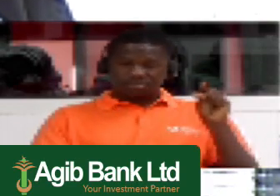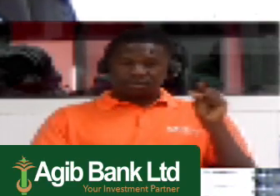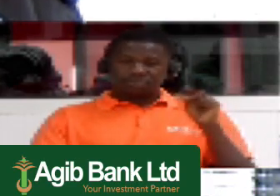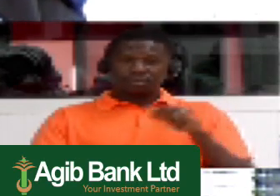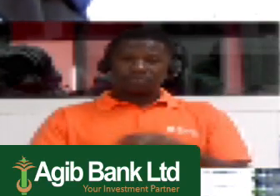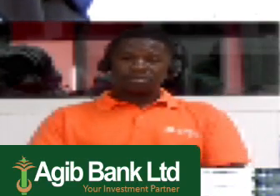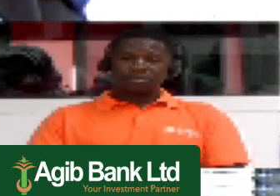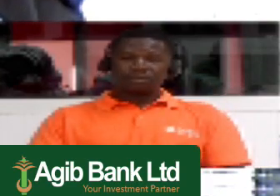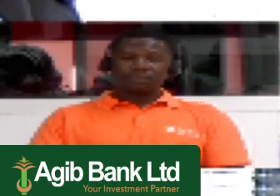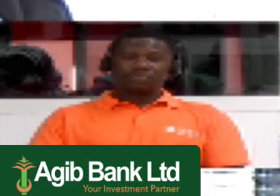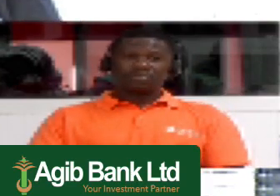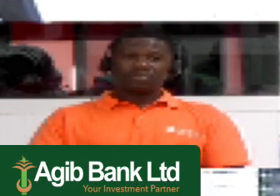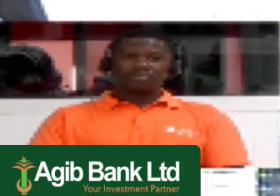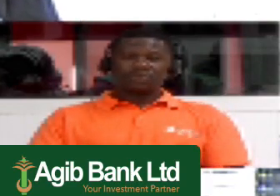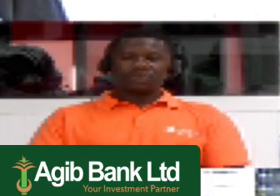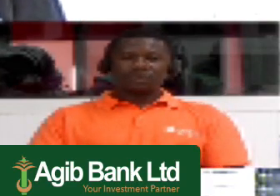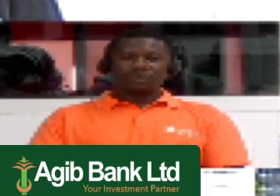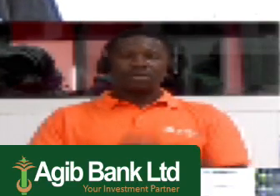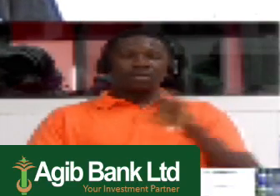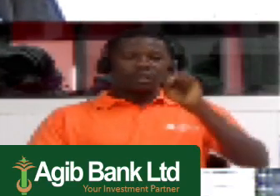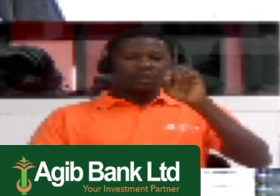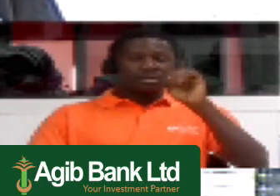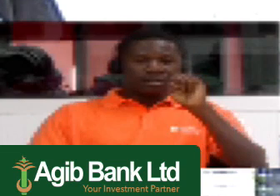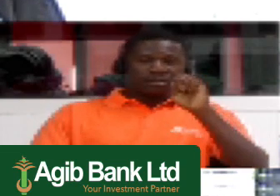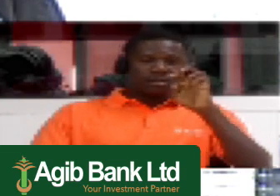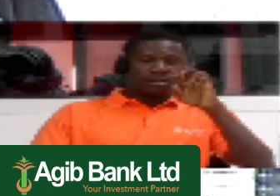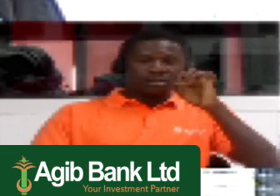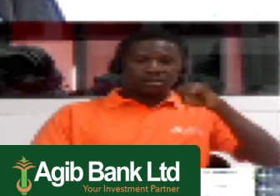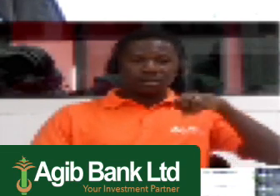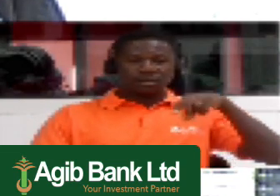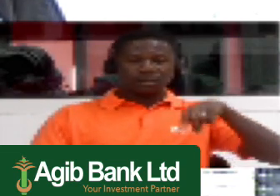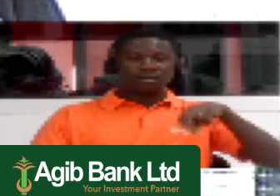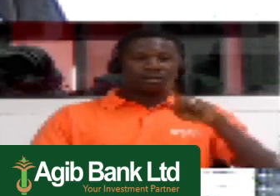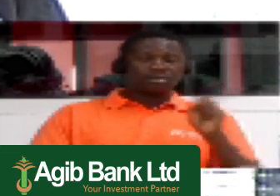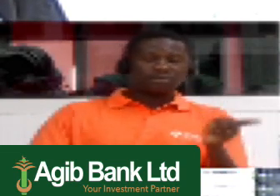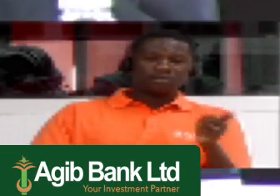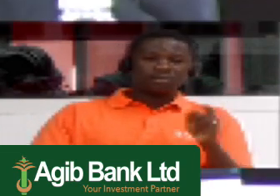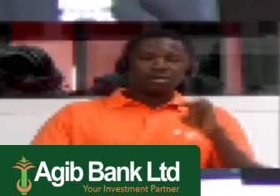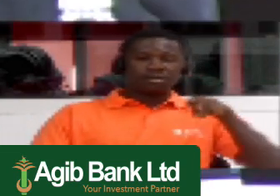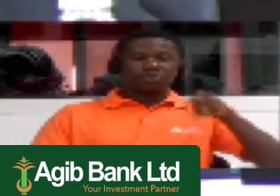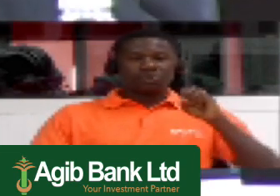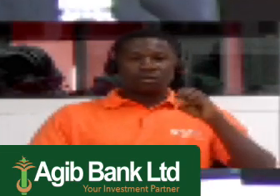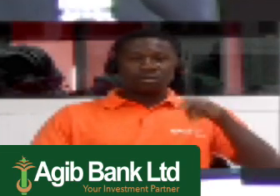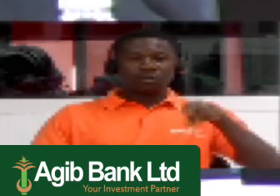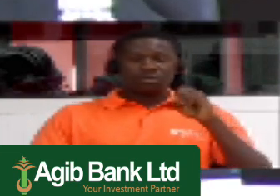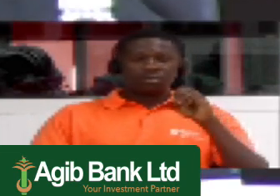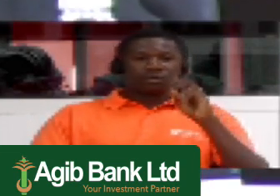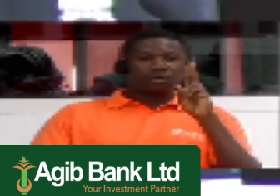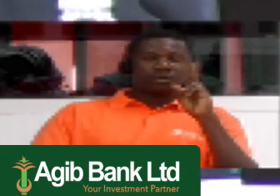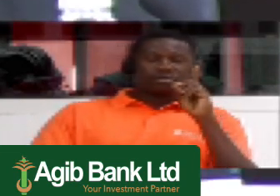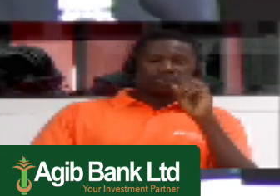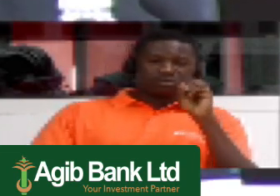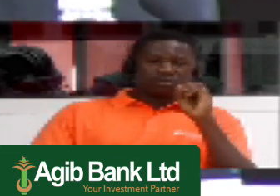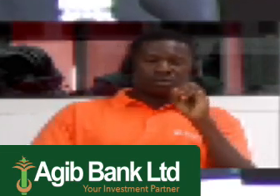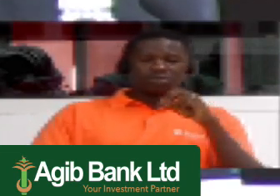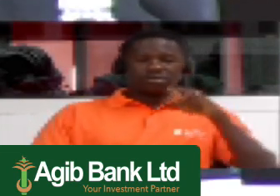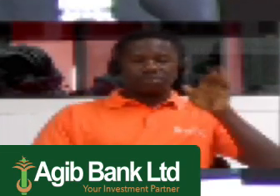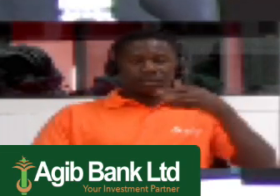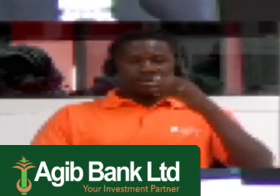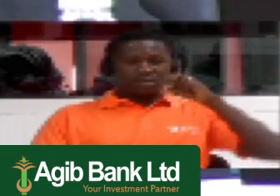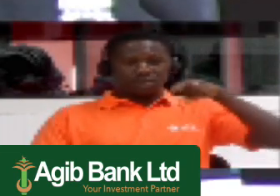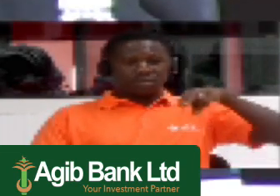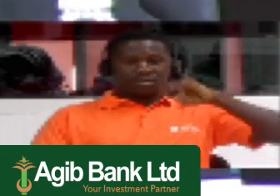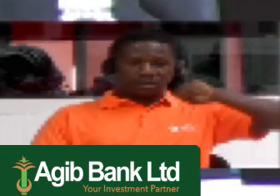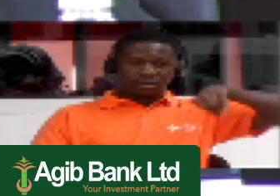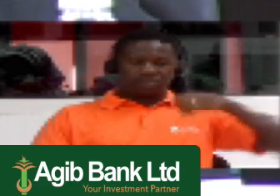Nebang. Sering Mumudu Njai. Sering Mumudu Njai. And do you remember what rank he was? Akofoy Hakilo Sa Mutale